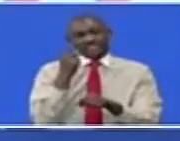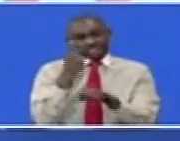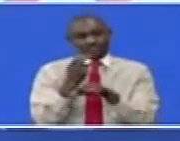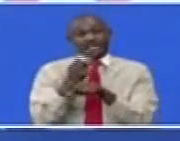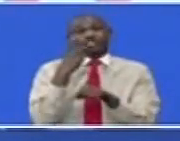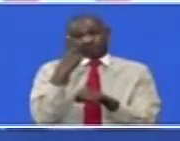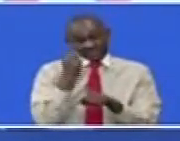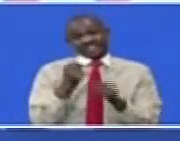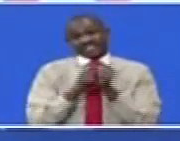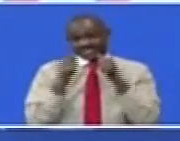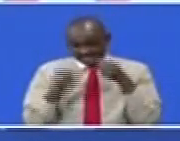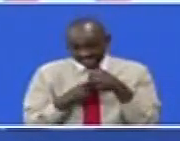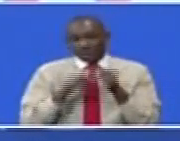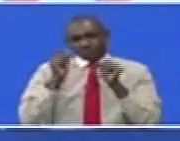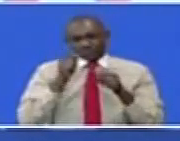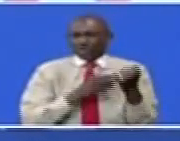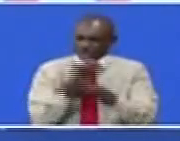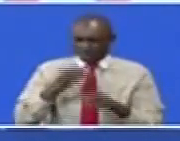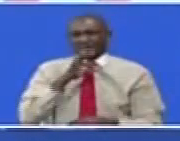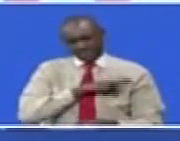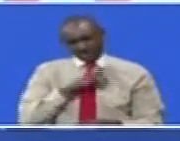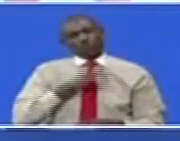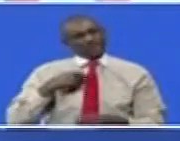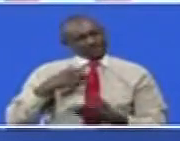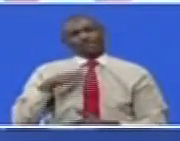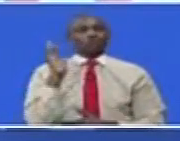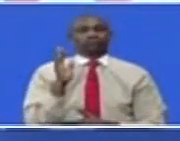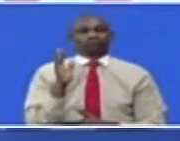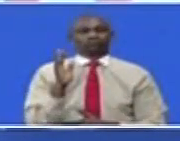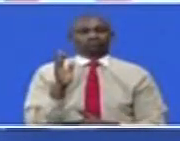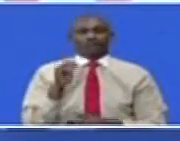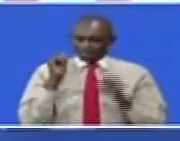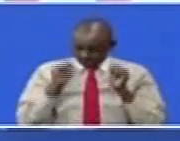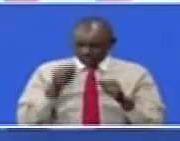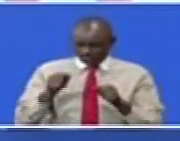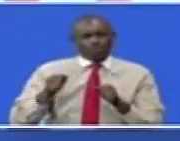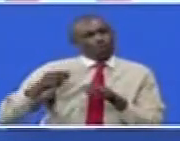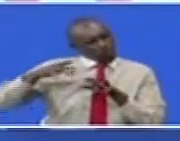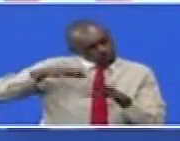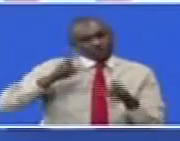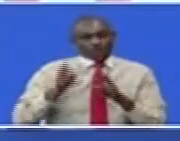2016, the economic gains made by the country will be those that trickle right